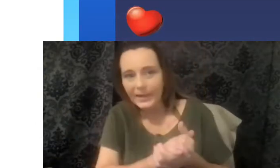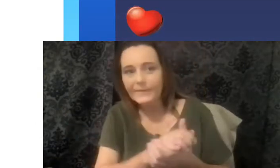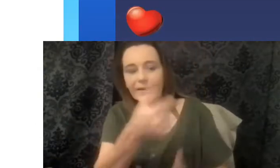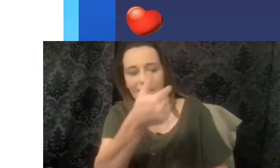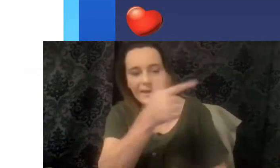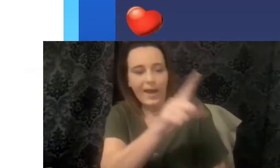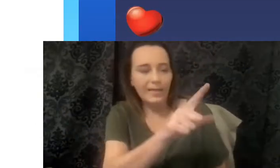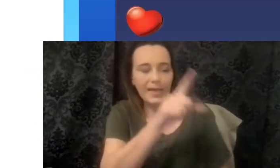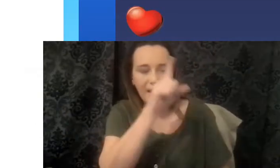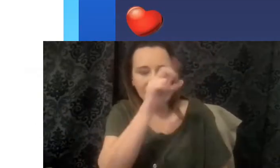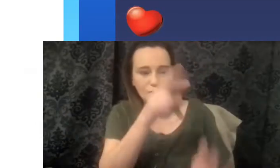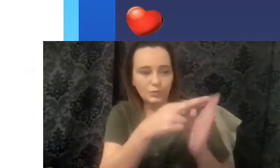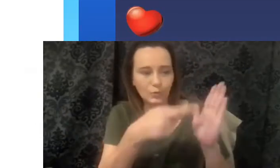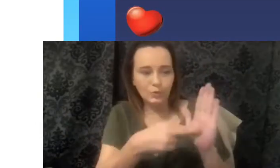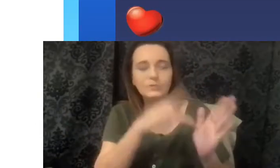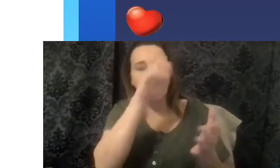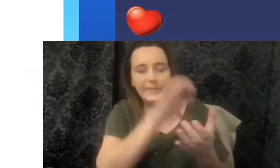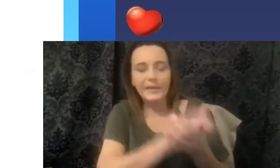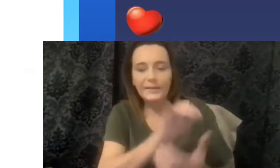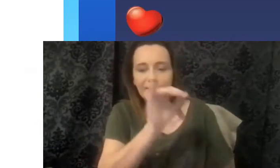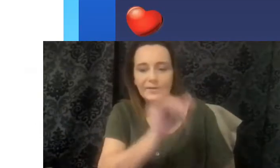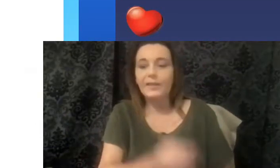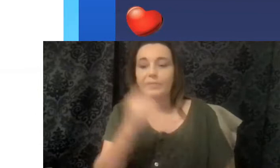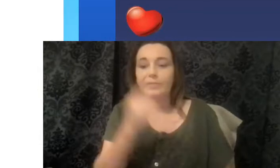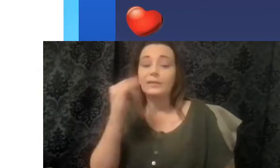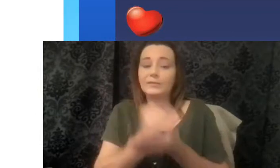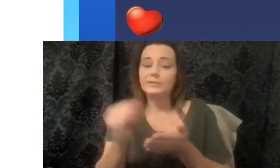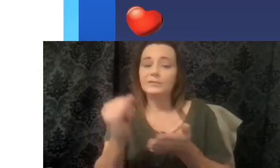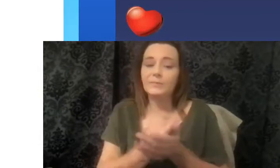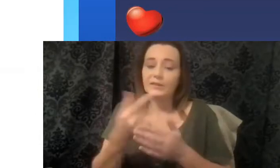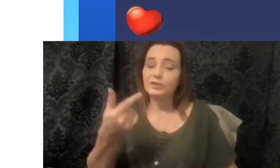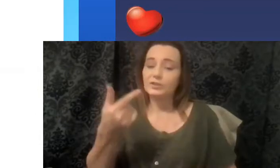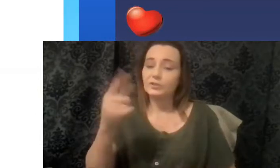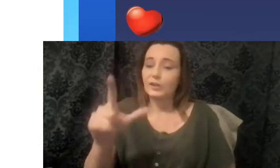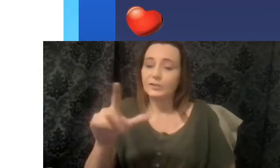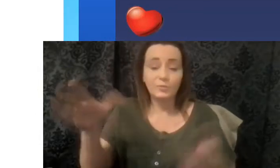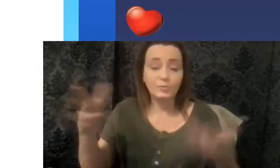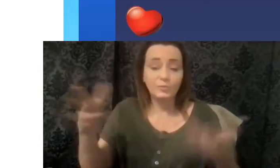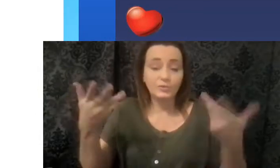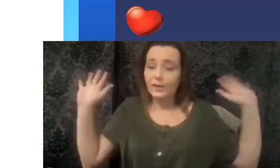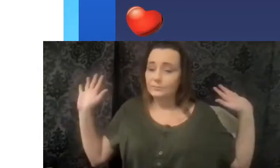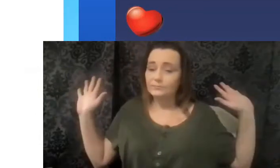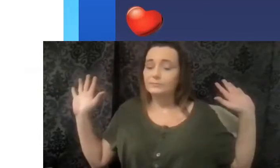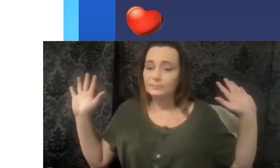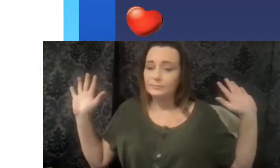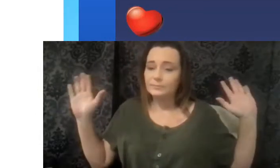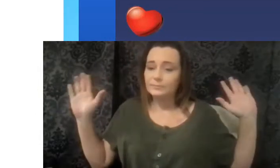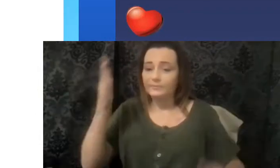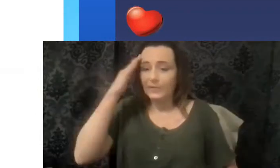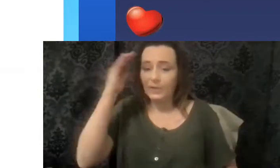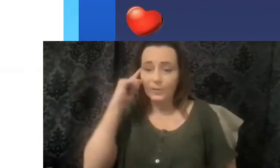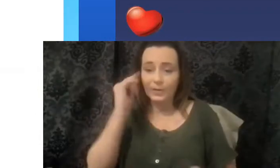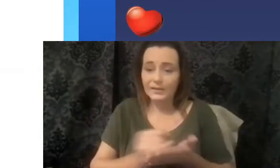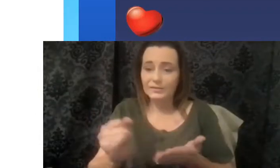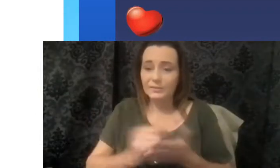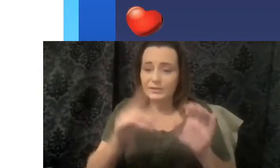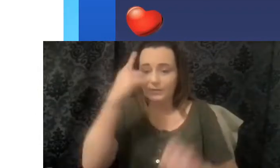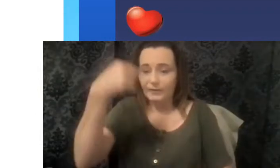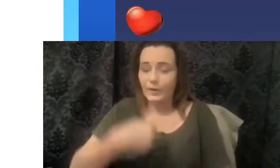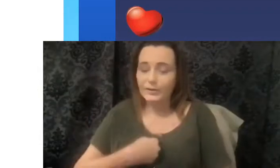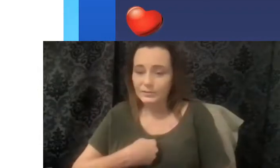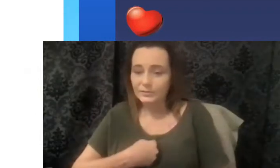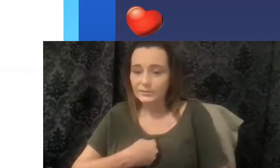all that, you know. The inspection was in our guidelines and it was done. You know what the inspection did for us? It